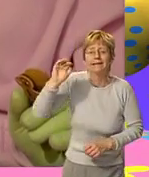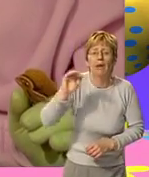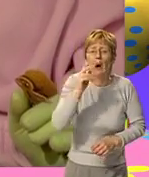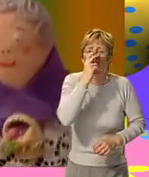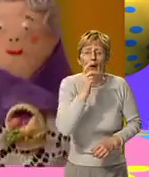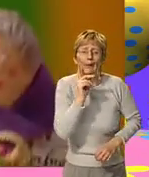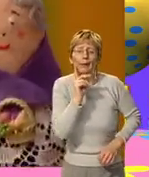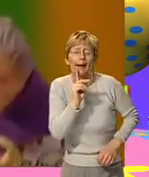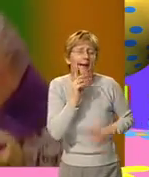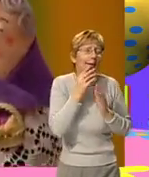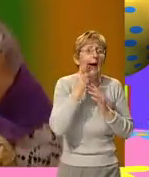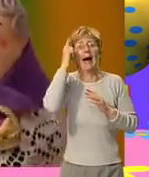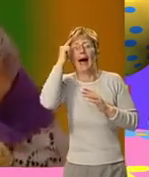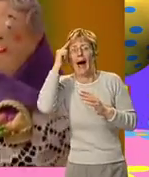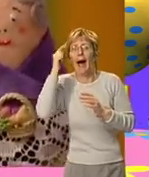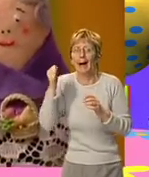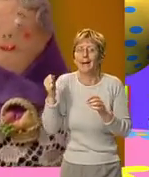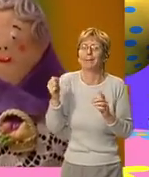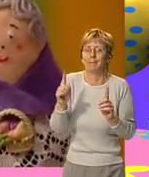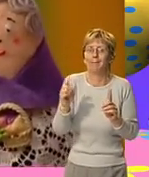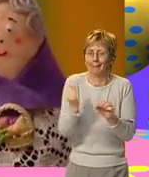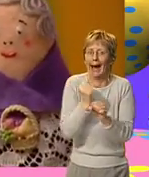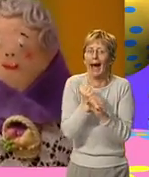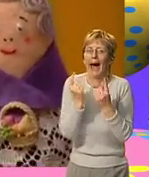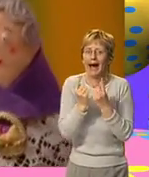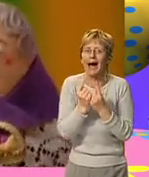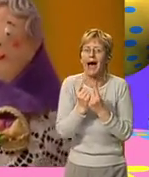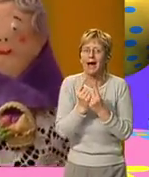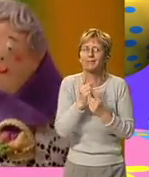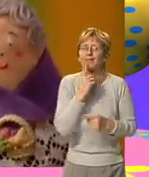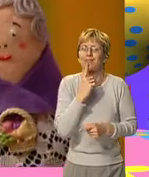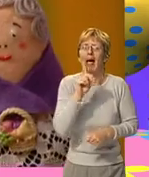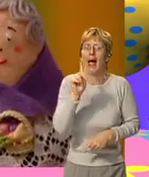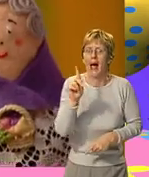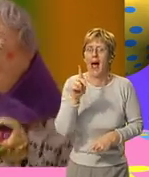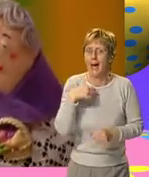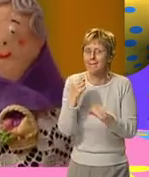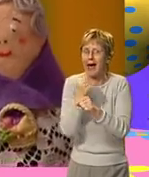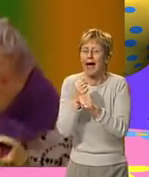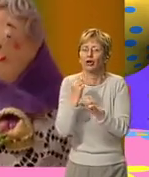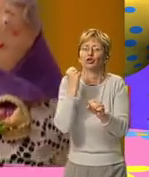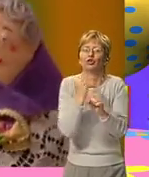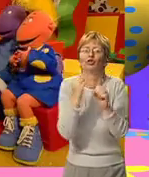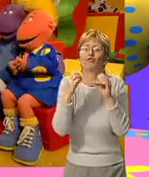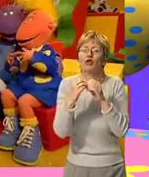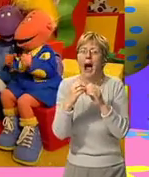bake something. I know, she said. I'll make a gingerbread